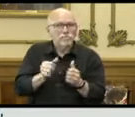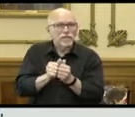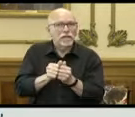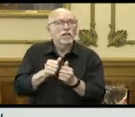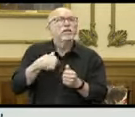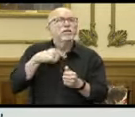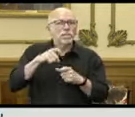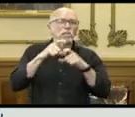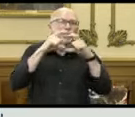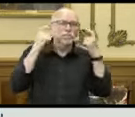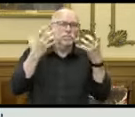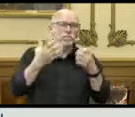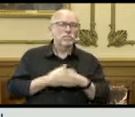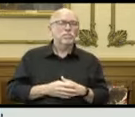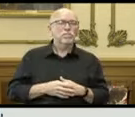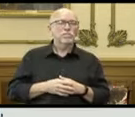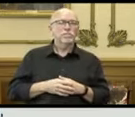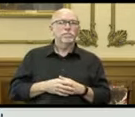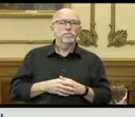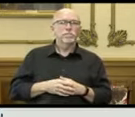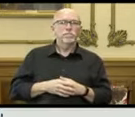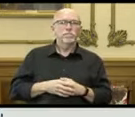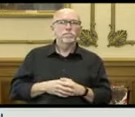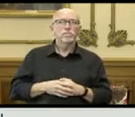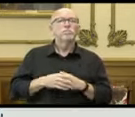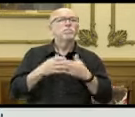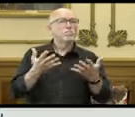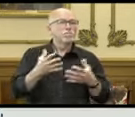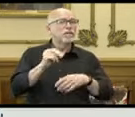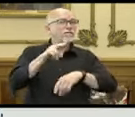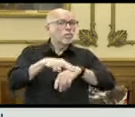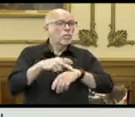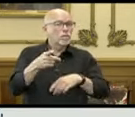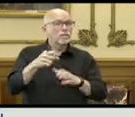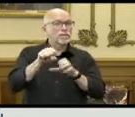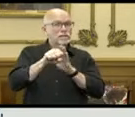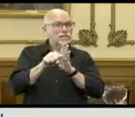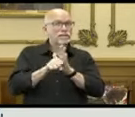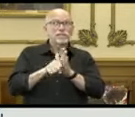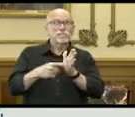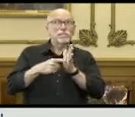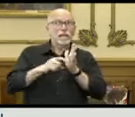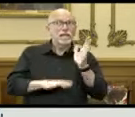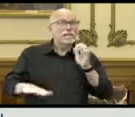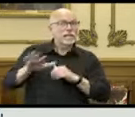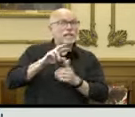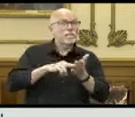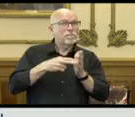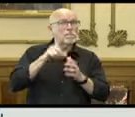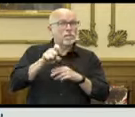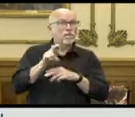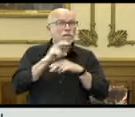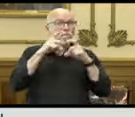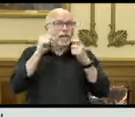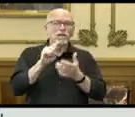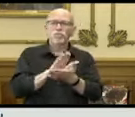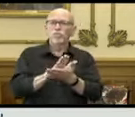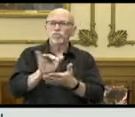not from the same household. And of course, a statewide mandate means we'll require mask use in